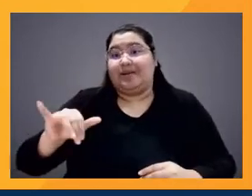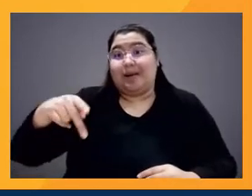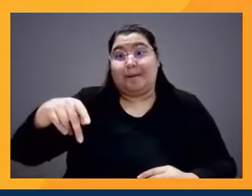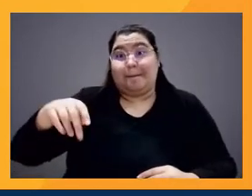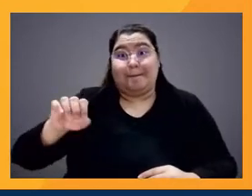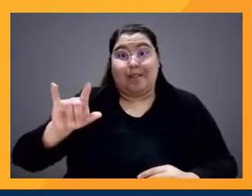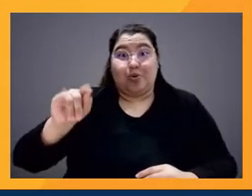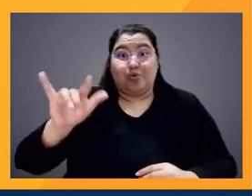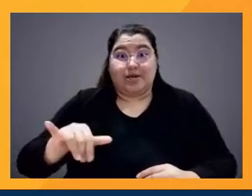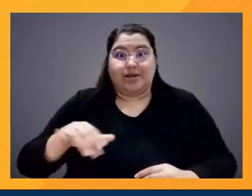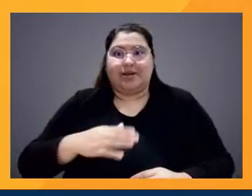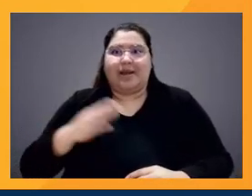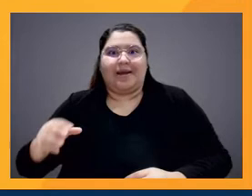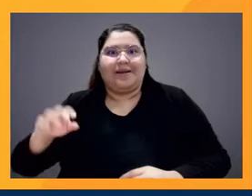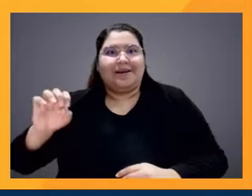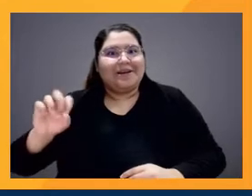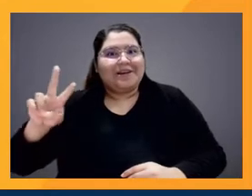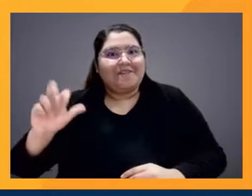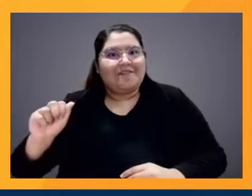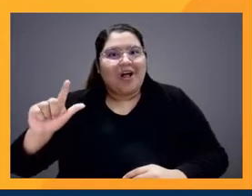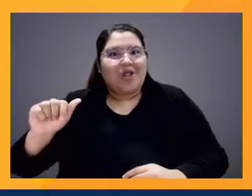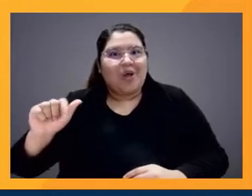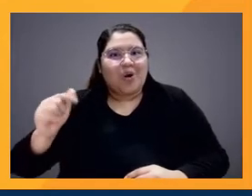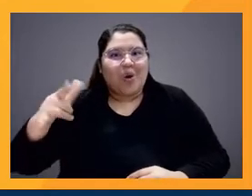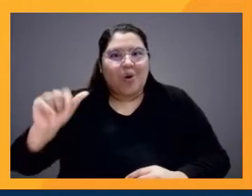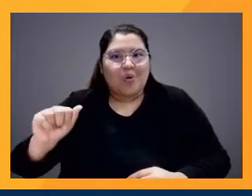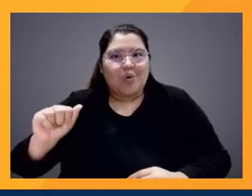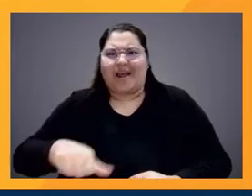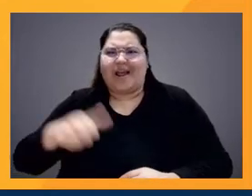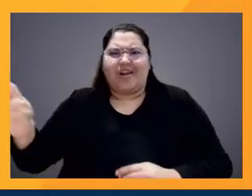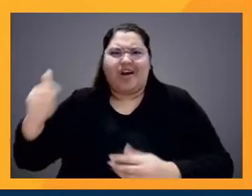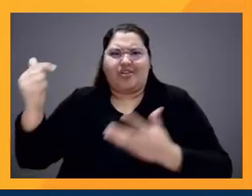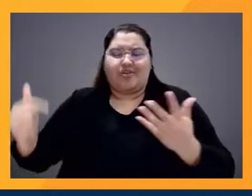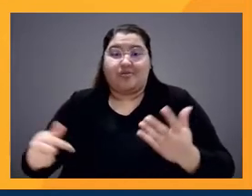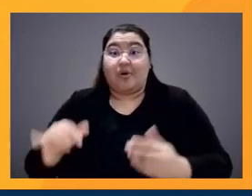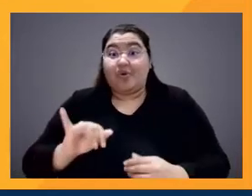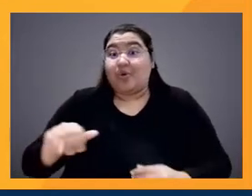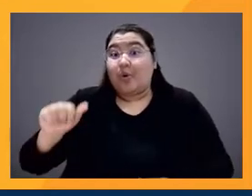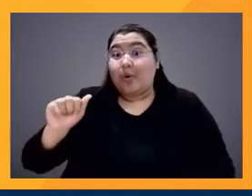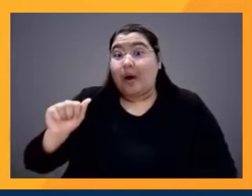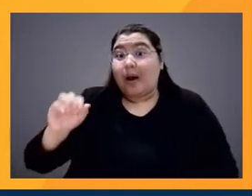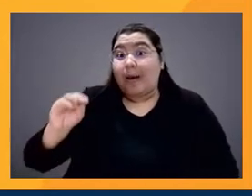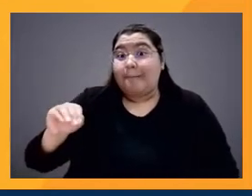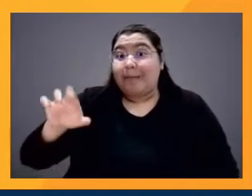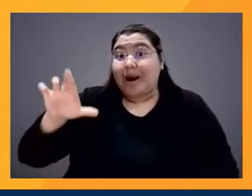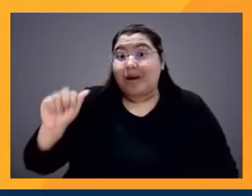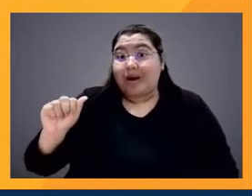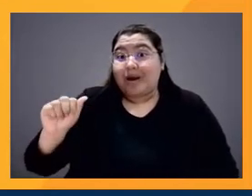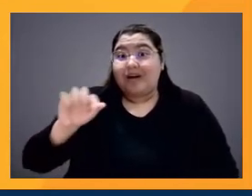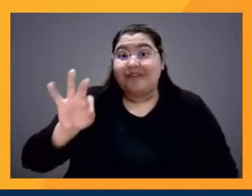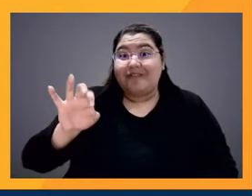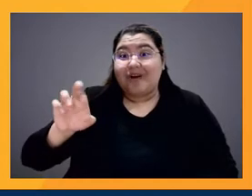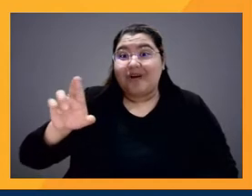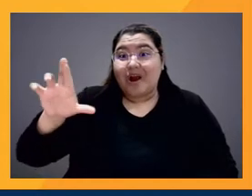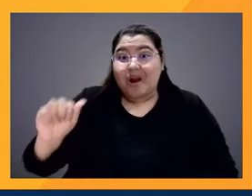Excellence honorees, actress, director, and producer America Ferrera, and civil rights activist Sylvia